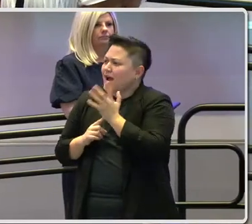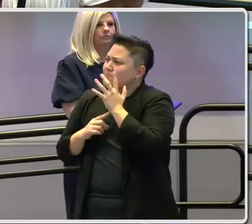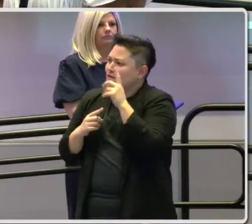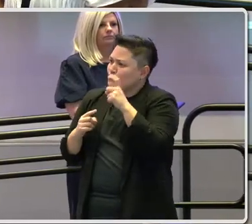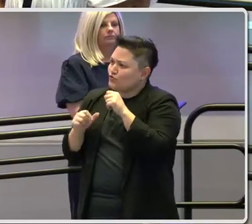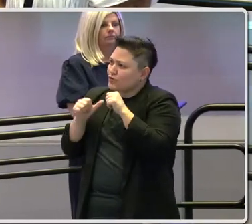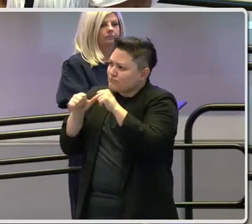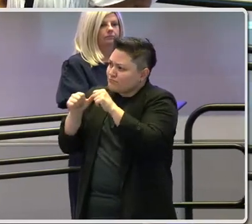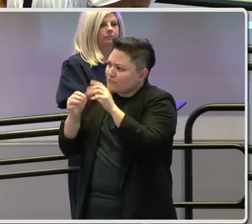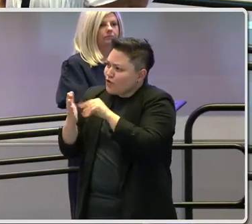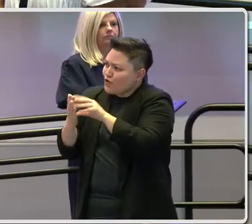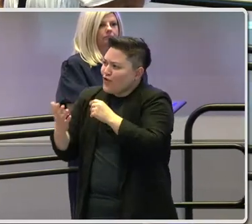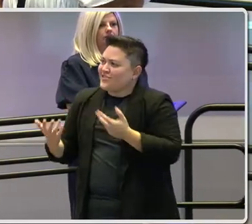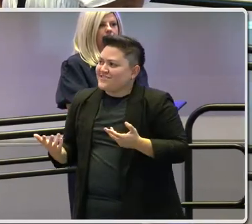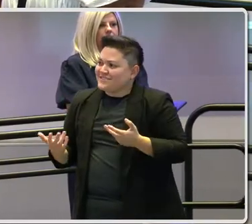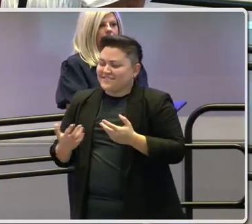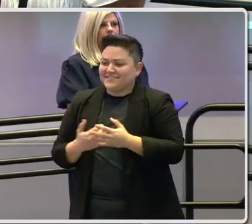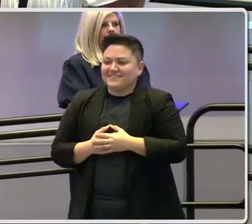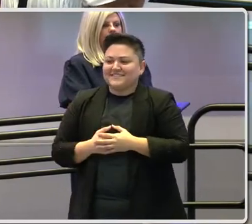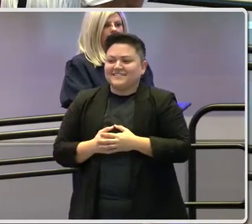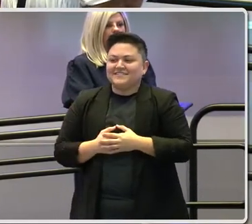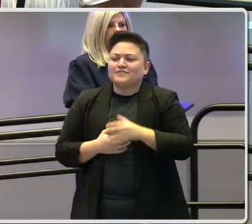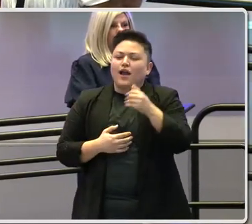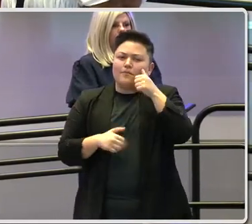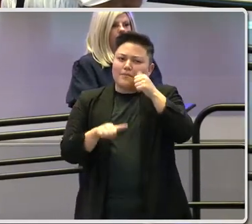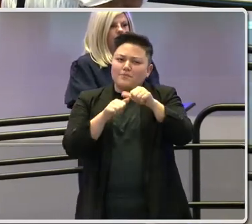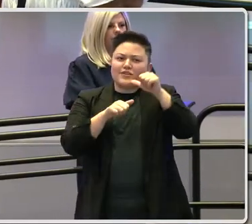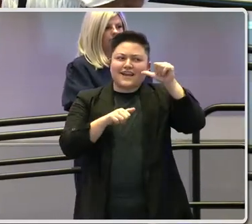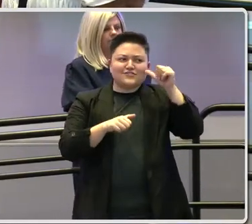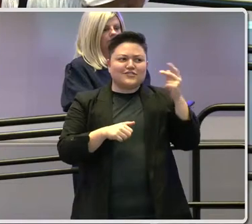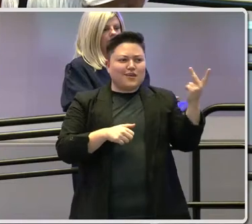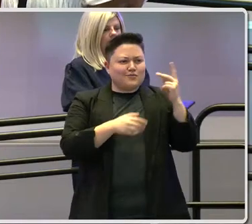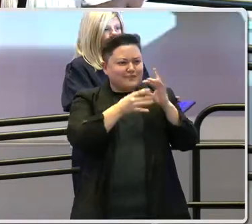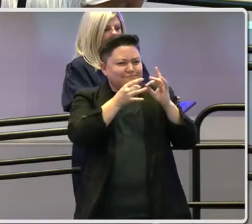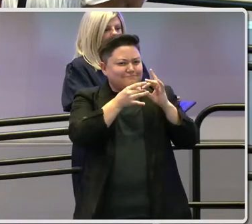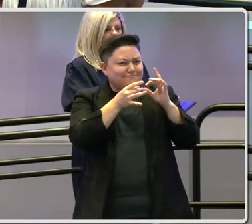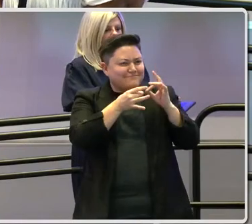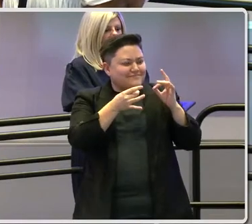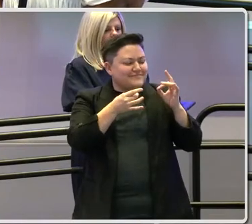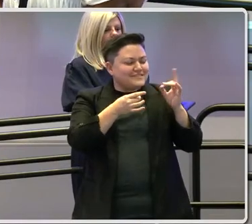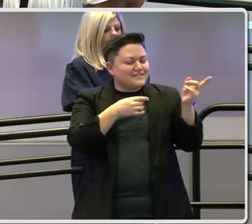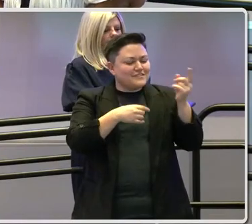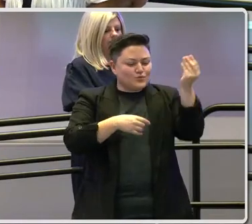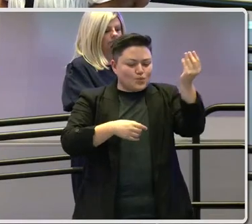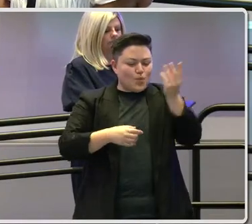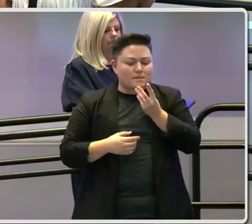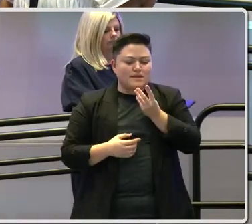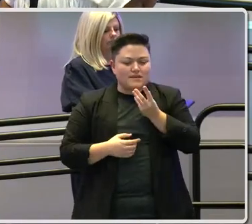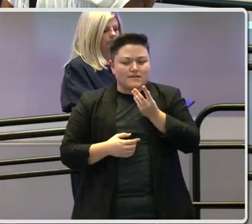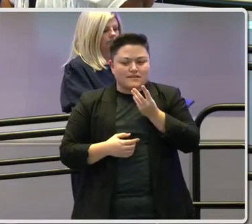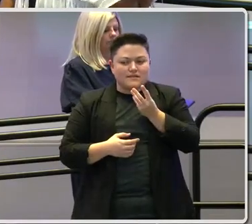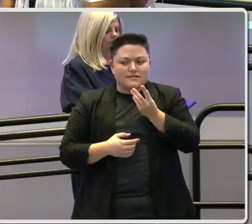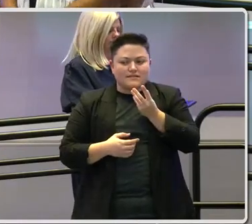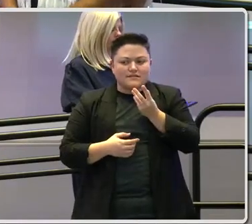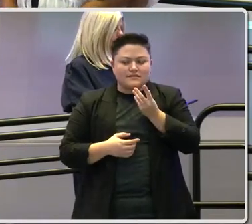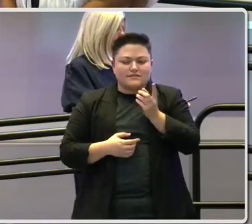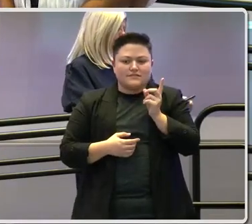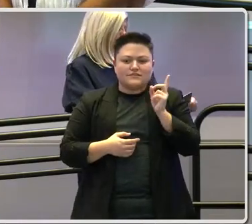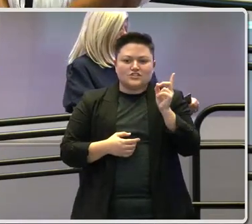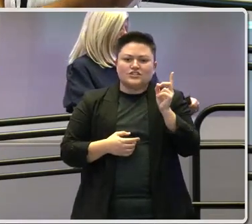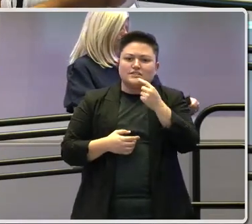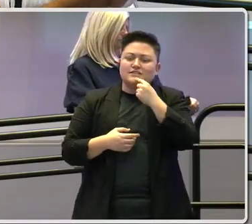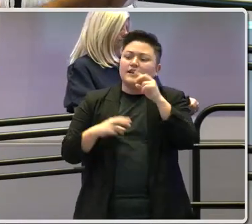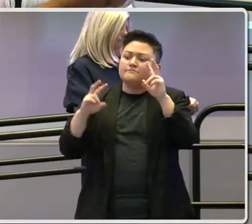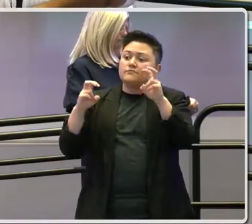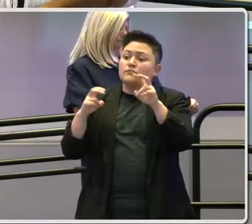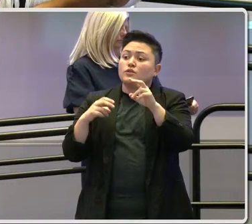Janice the reassurance of when we were talking yesterday about what we both wanted to say up here today. She had told me that what she leads with is you either walk in